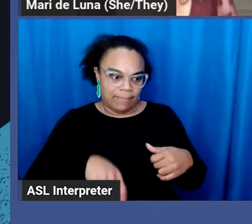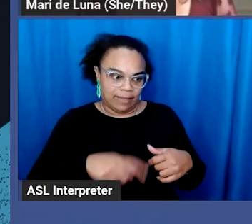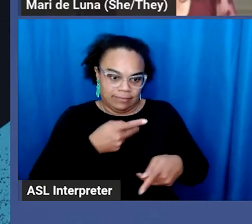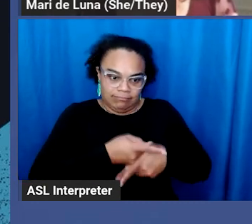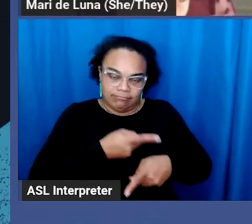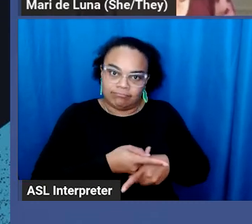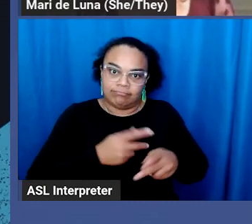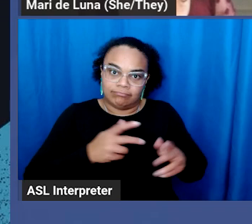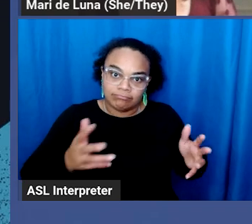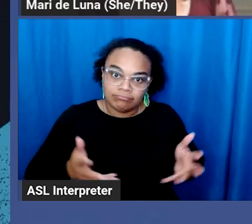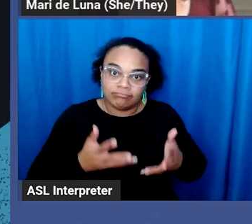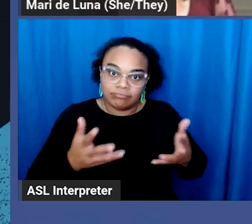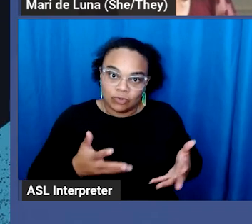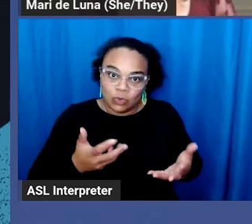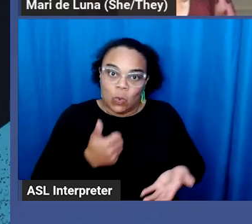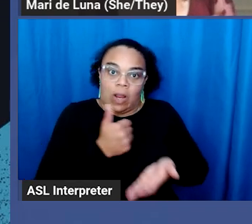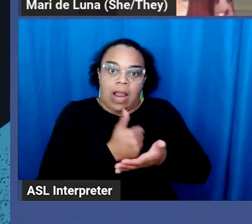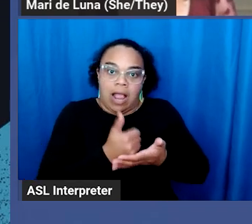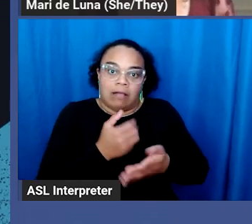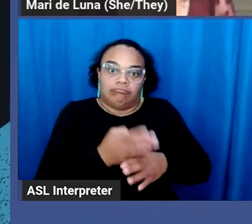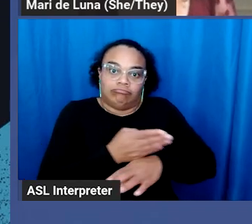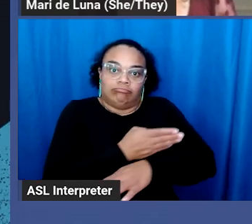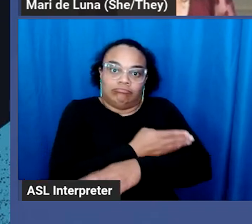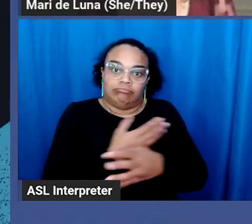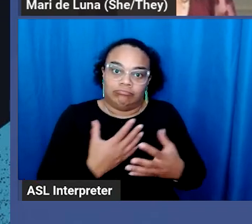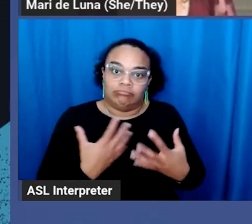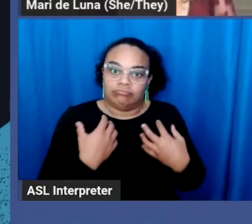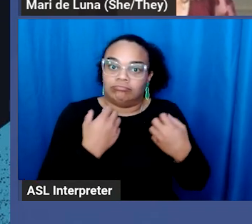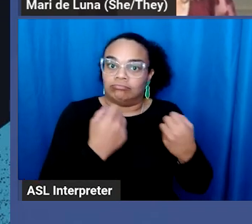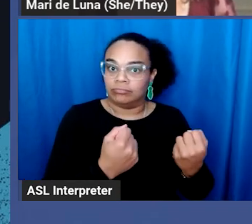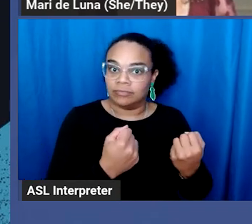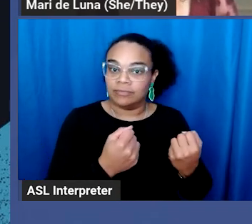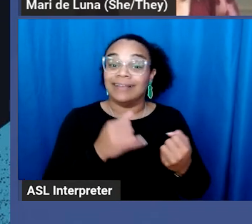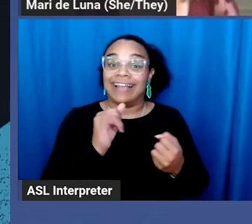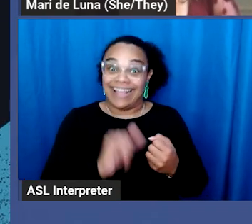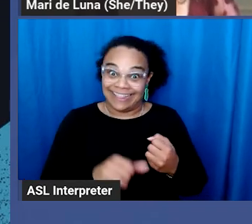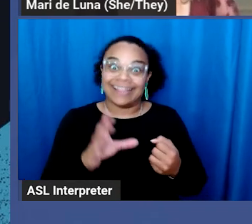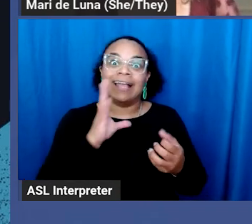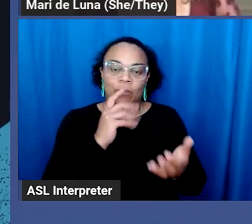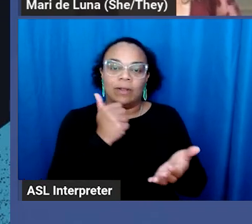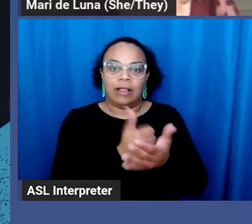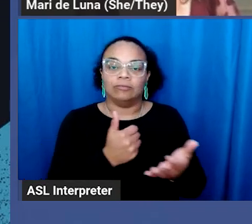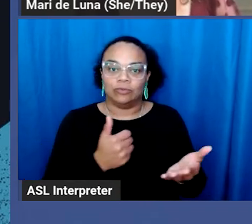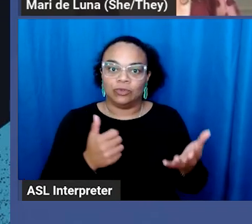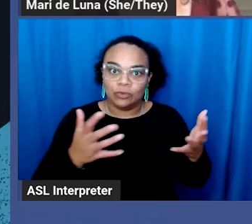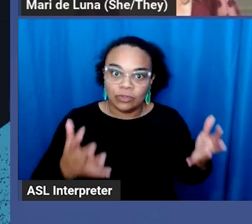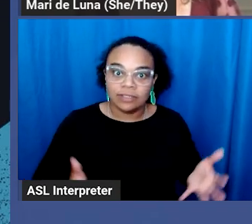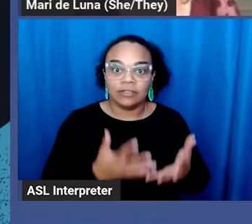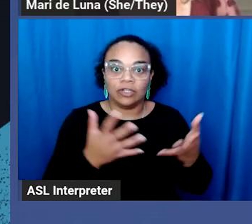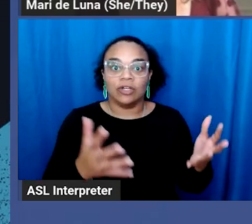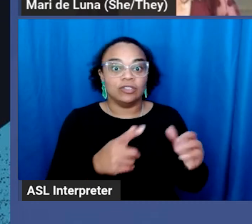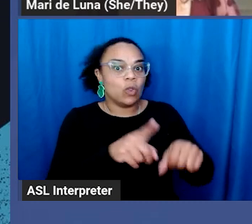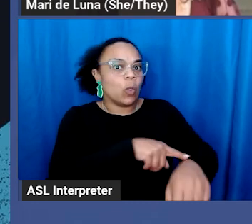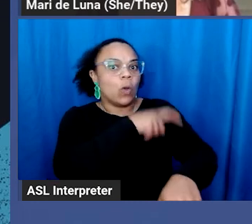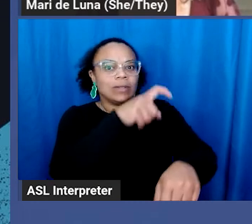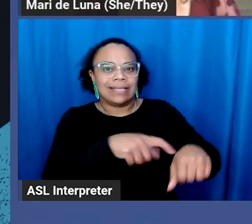nurture. And so then that becomes a way to foster long term capacity for change.